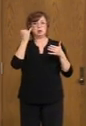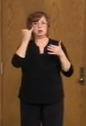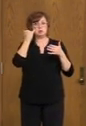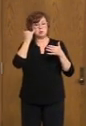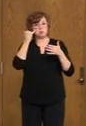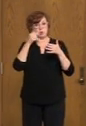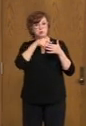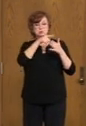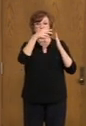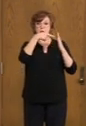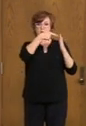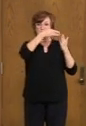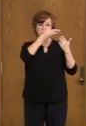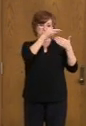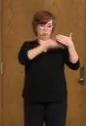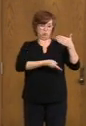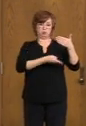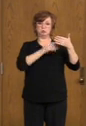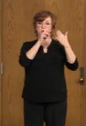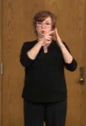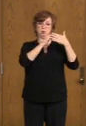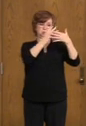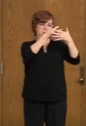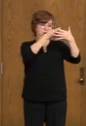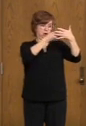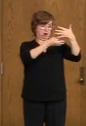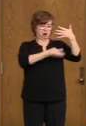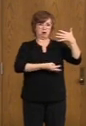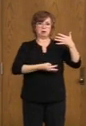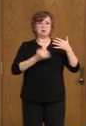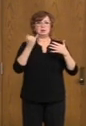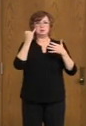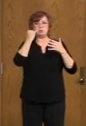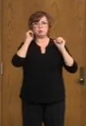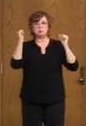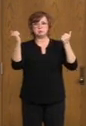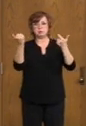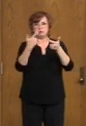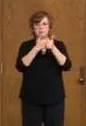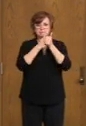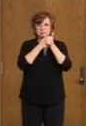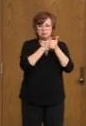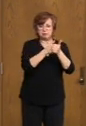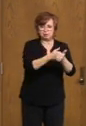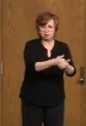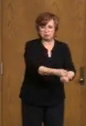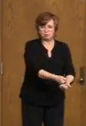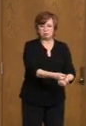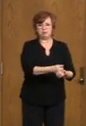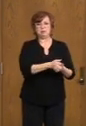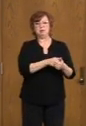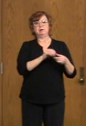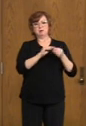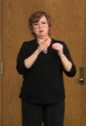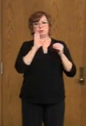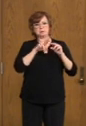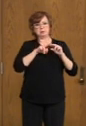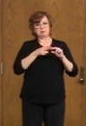universally, they are sufficient to bring case numbers down. We saw that happening very dramatically in the middle of December, and even now, whenever we